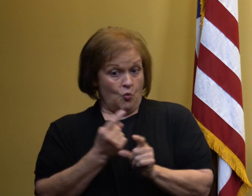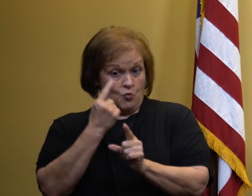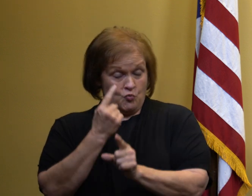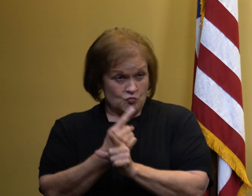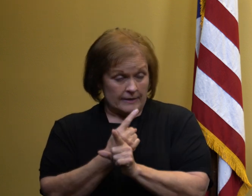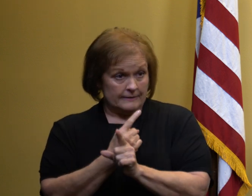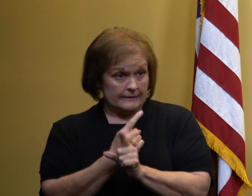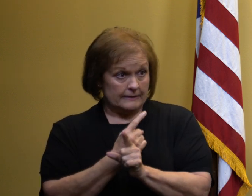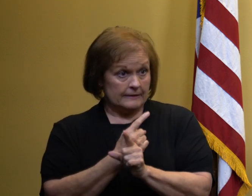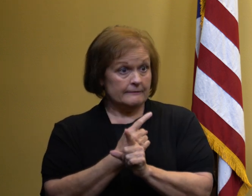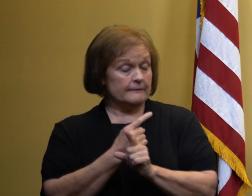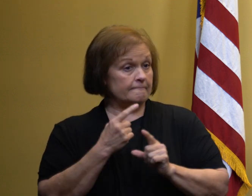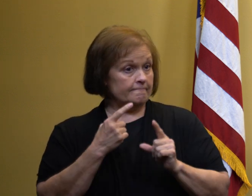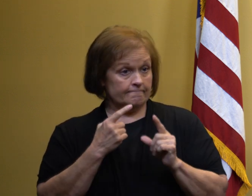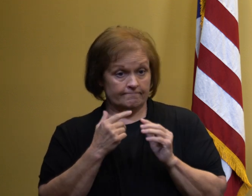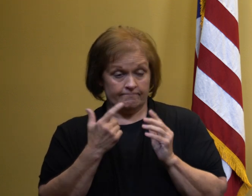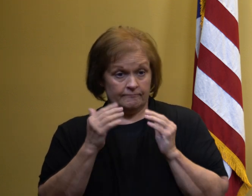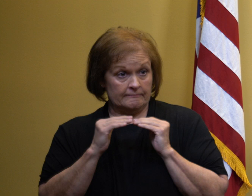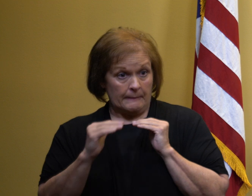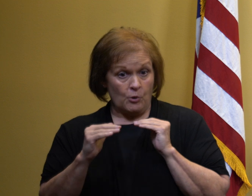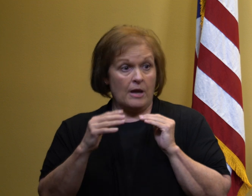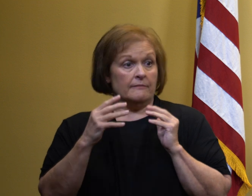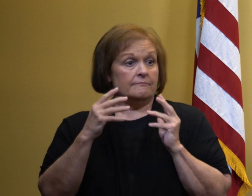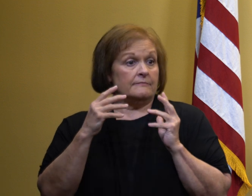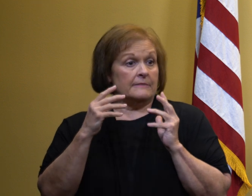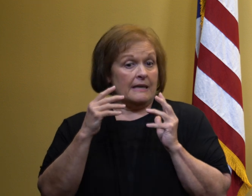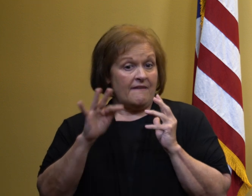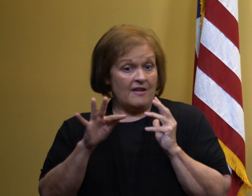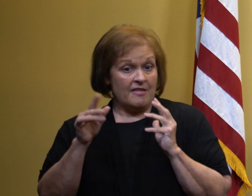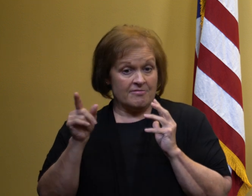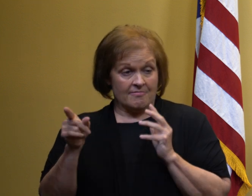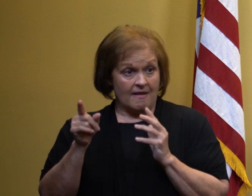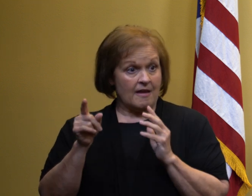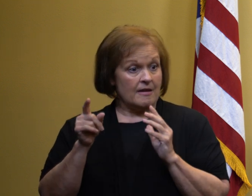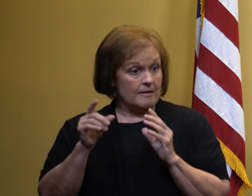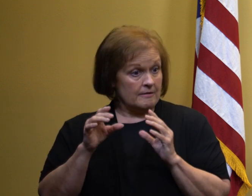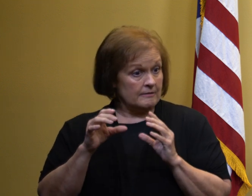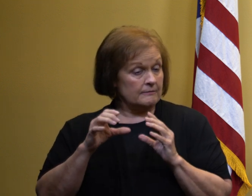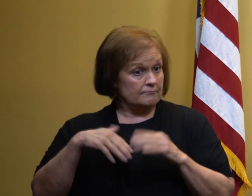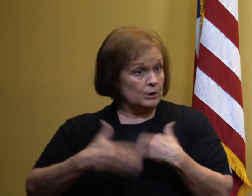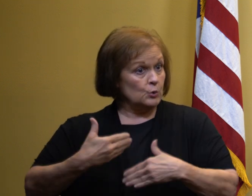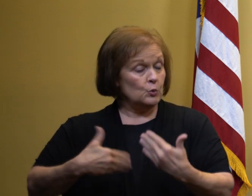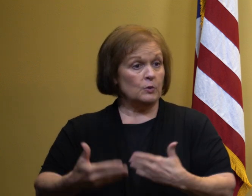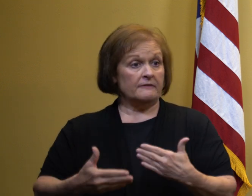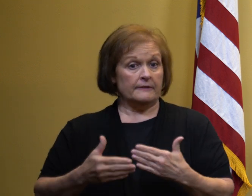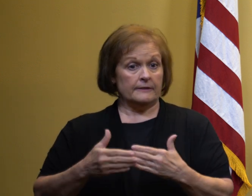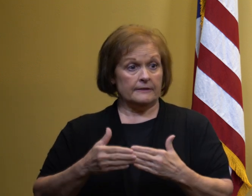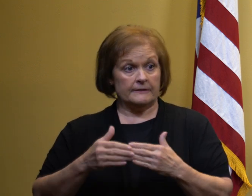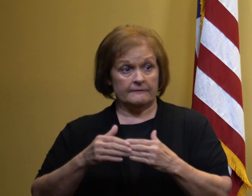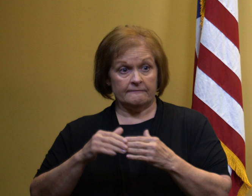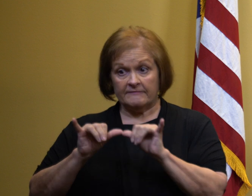and effectively with stabilization and moving very quickly into design, then moving